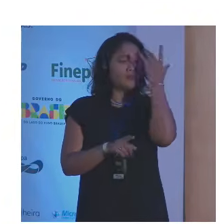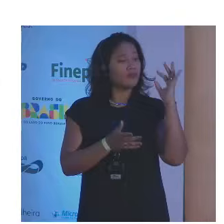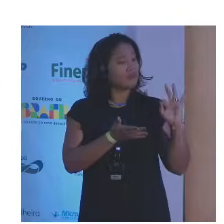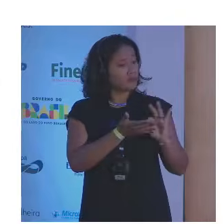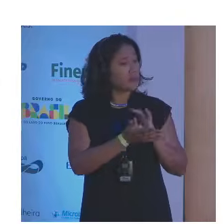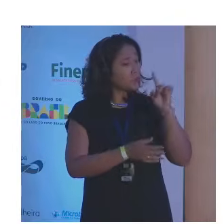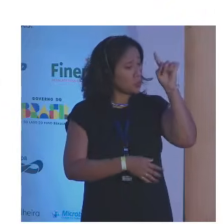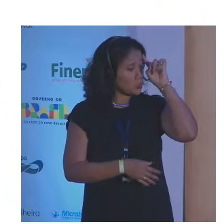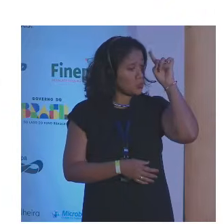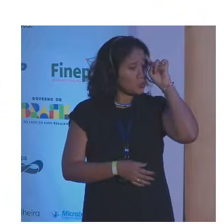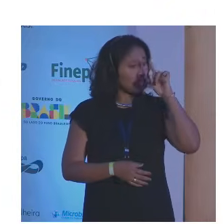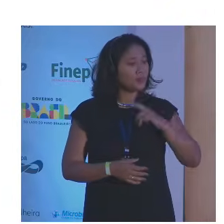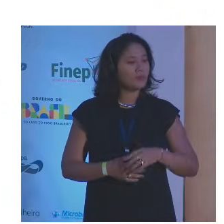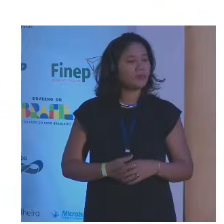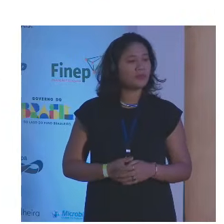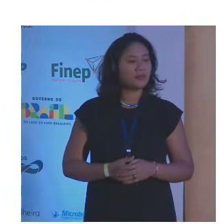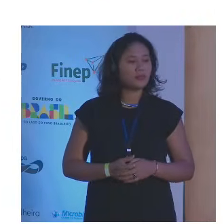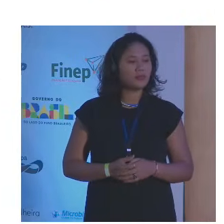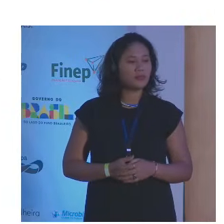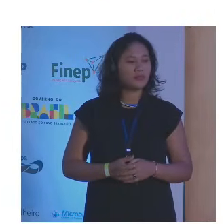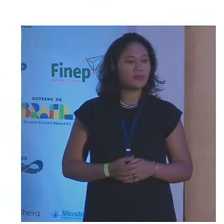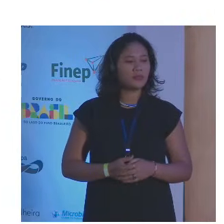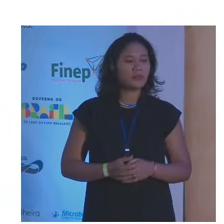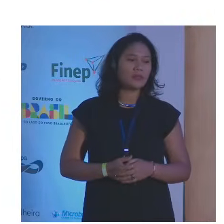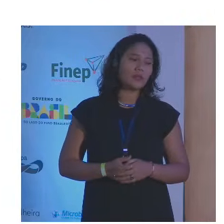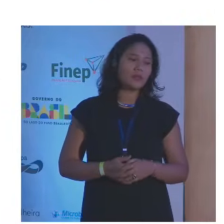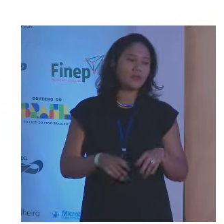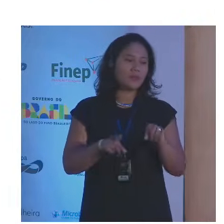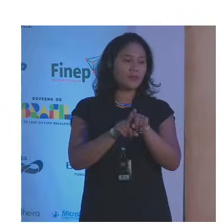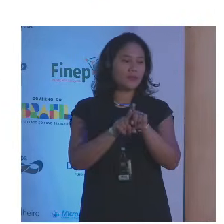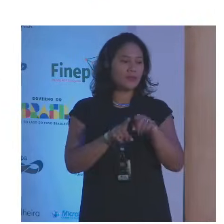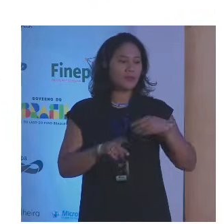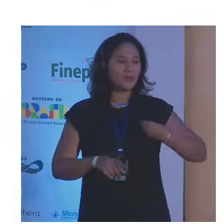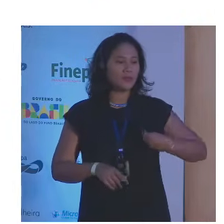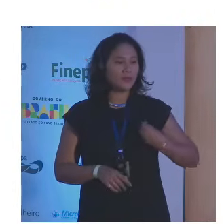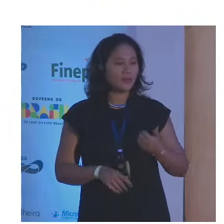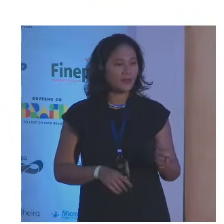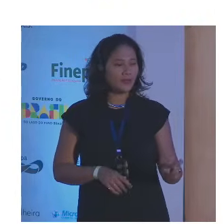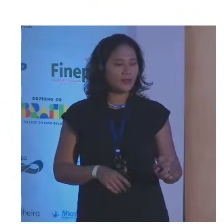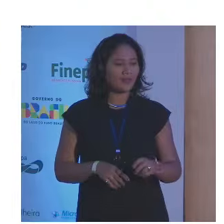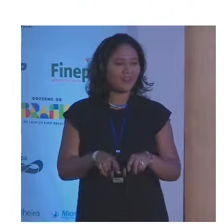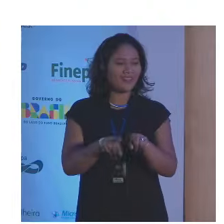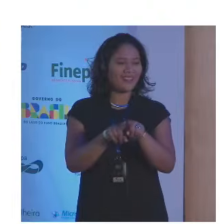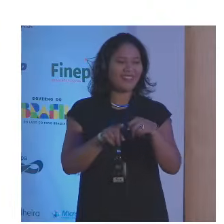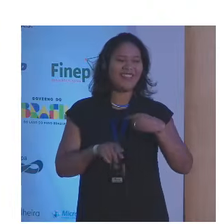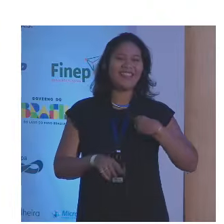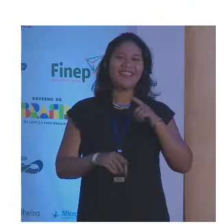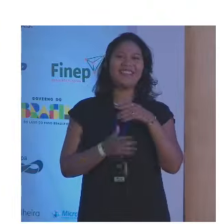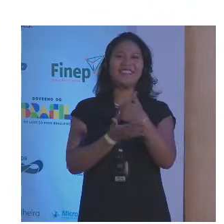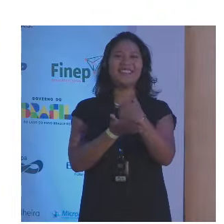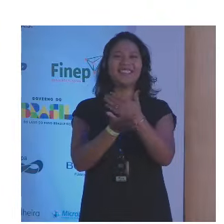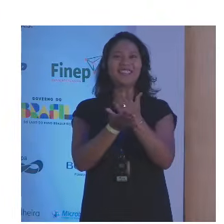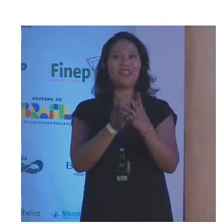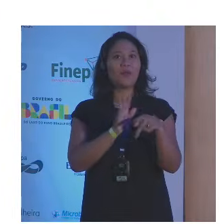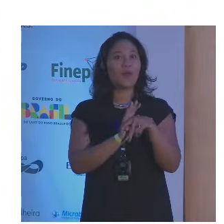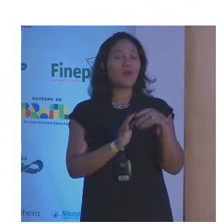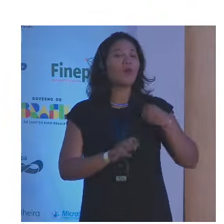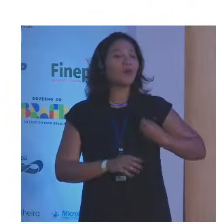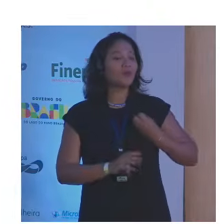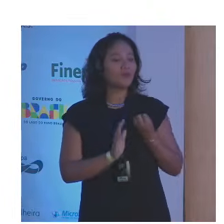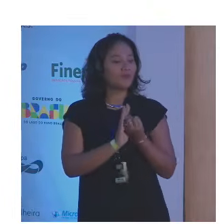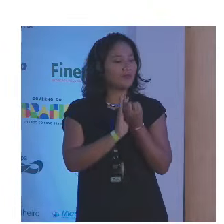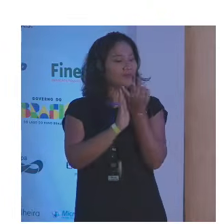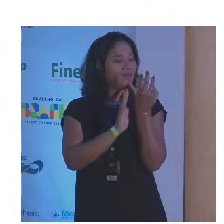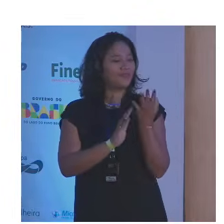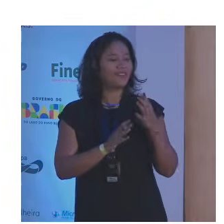3,000 in Brazil today. And I like dividing the number of users by the populations to see the density, so that you can see